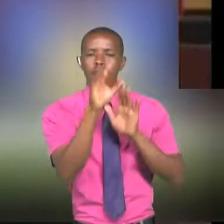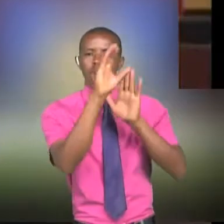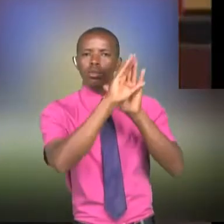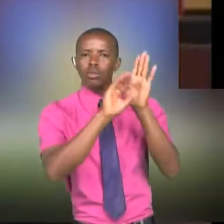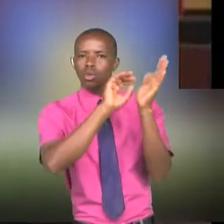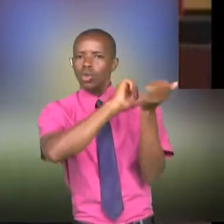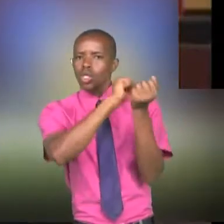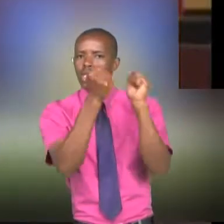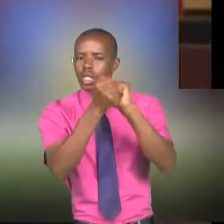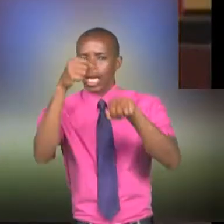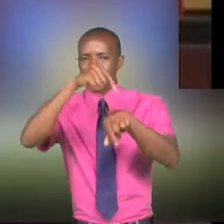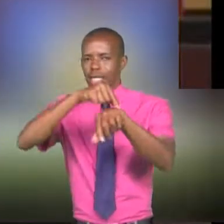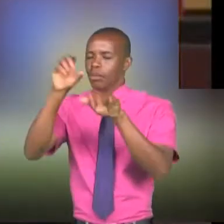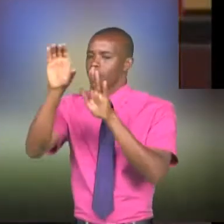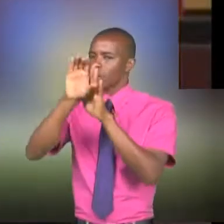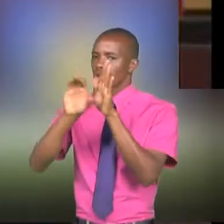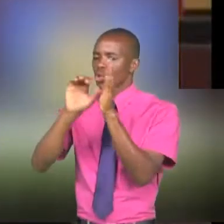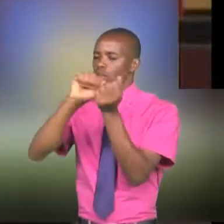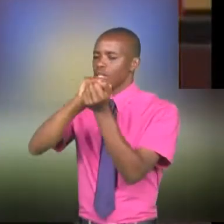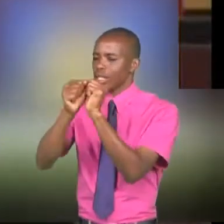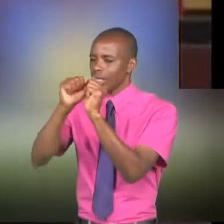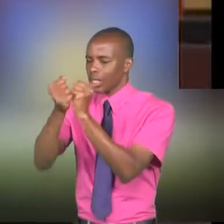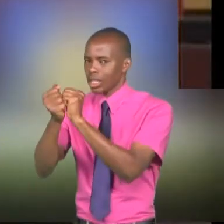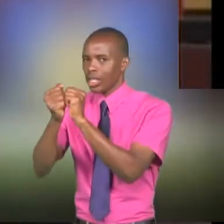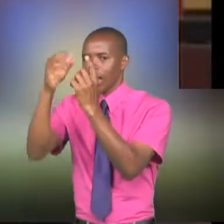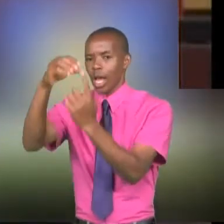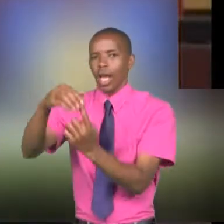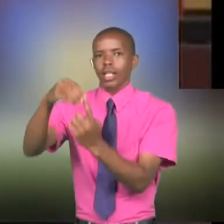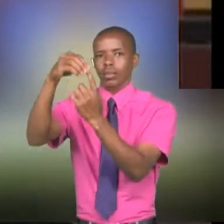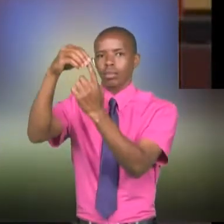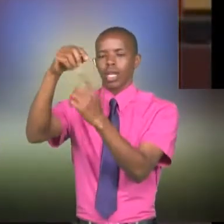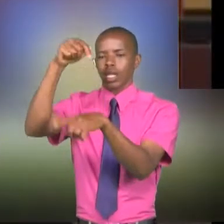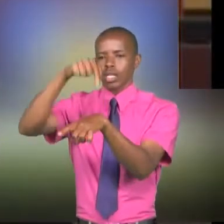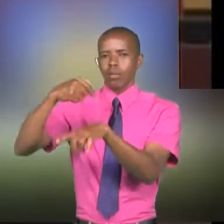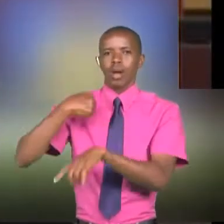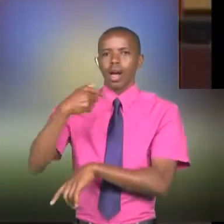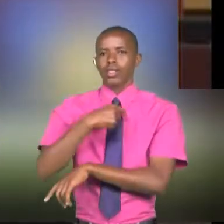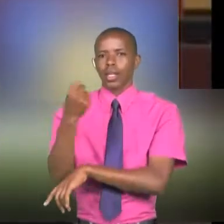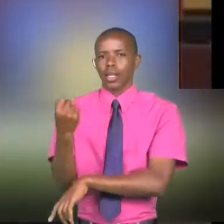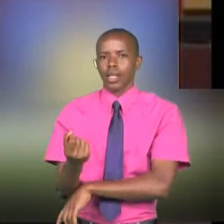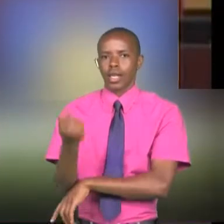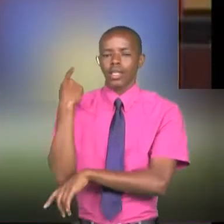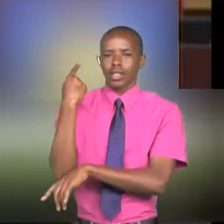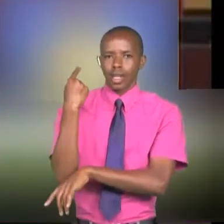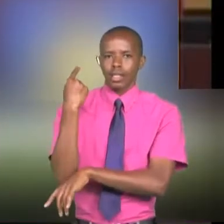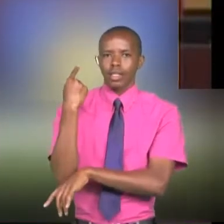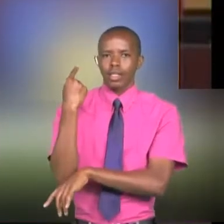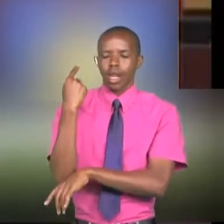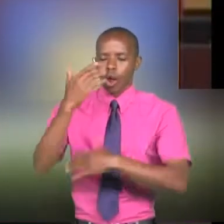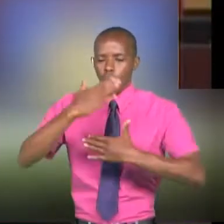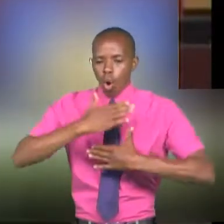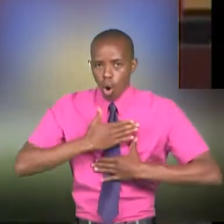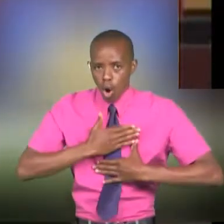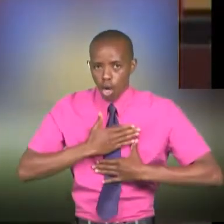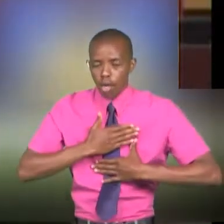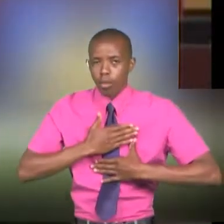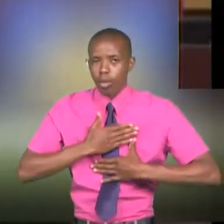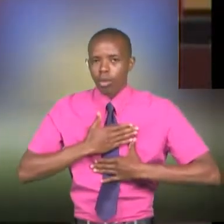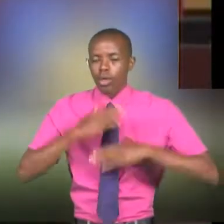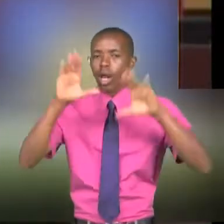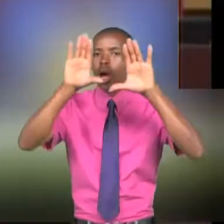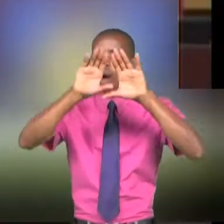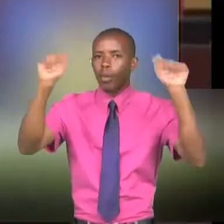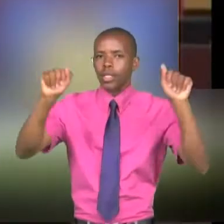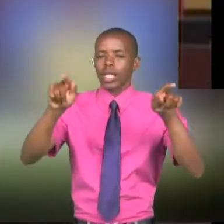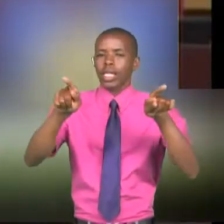when you are amending the Constitution, and especially when we understand from the Honorable, His Excellency, the President and the